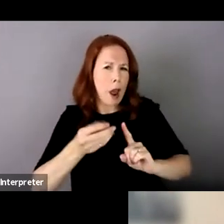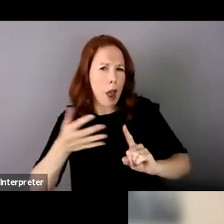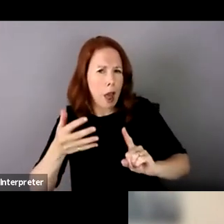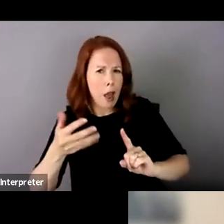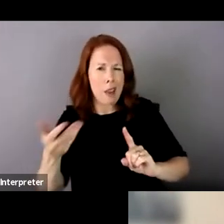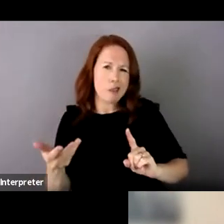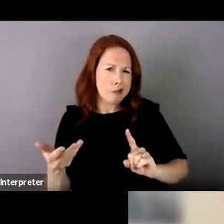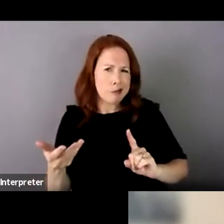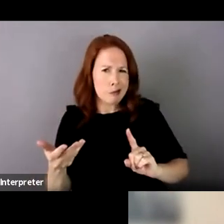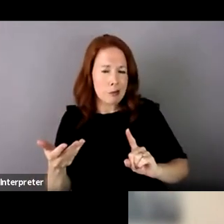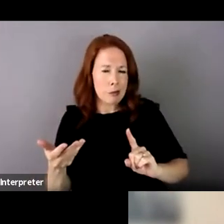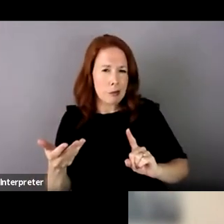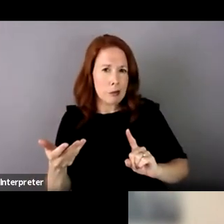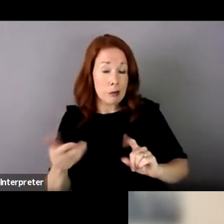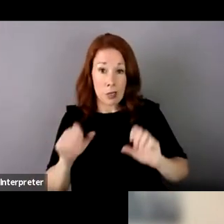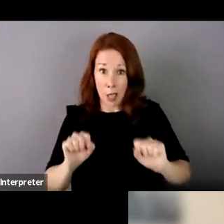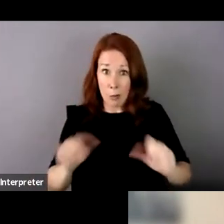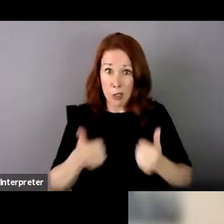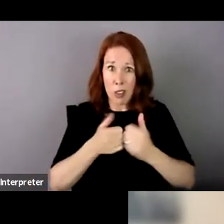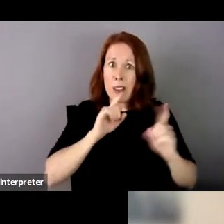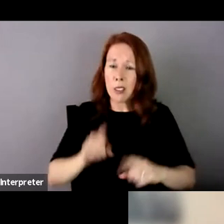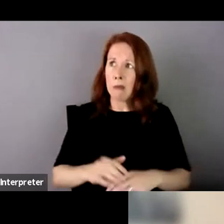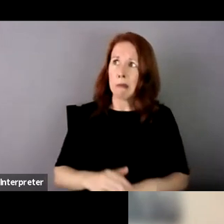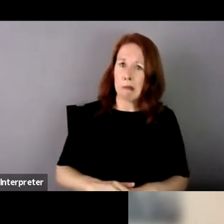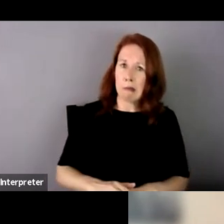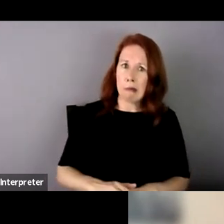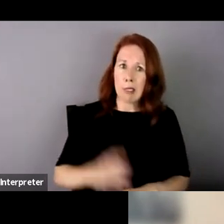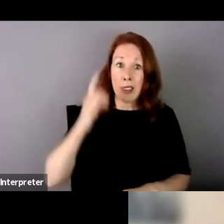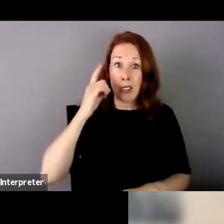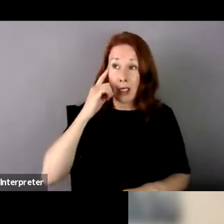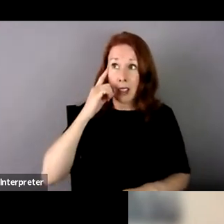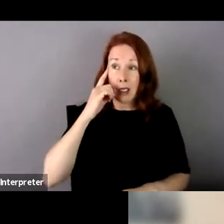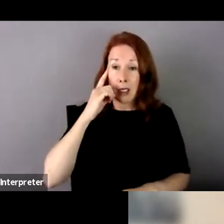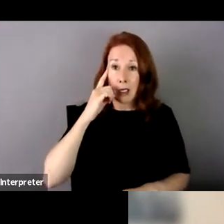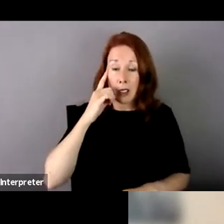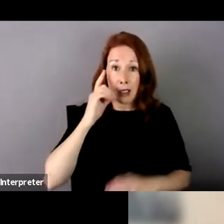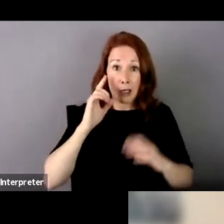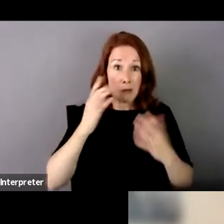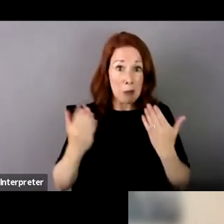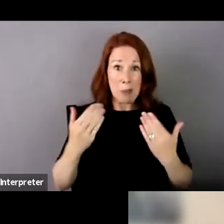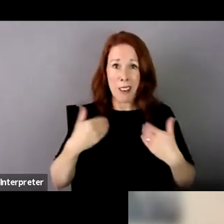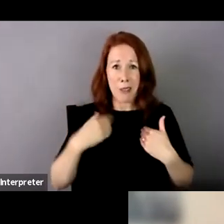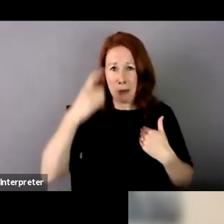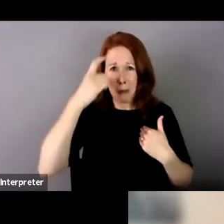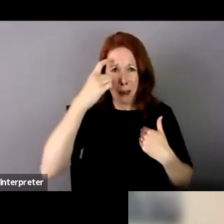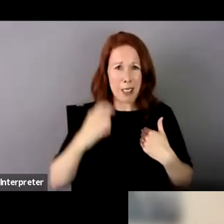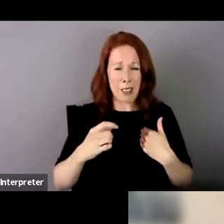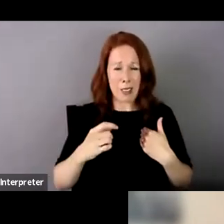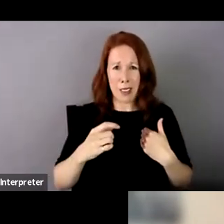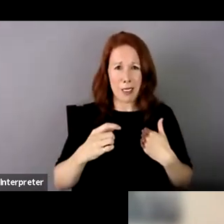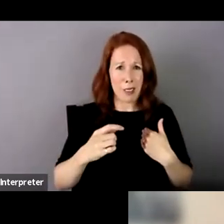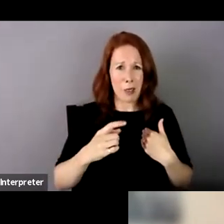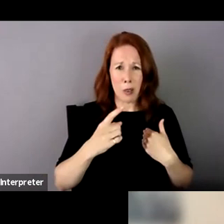know, that can be a really challenging thing to approach when you think in a black and white way. So, you know, in terms